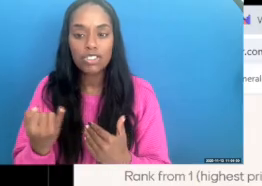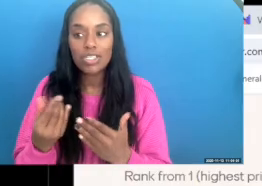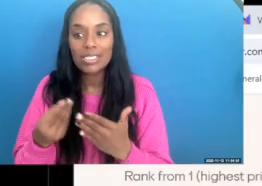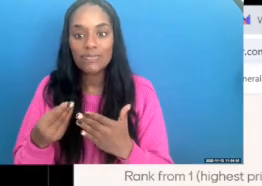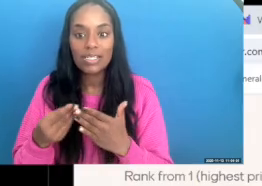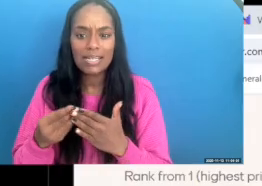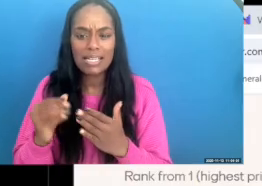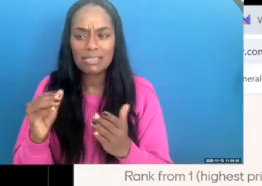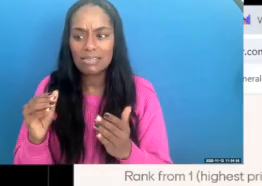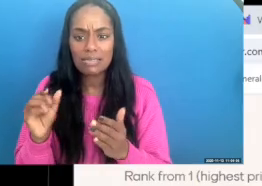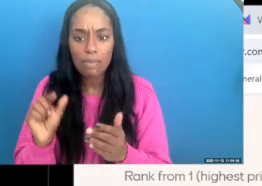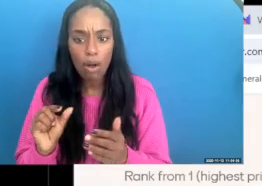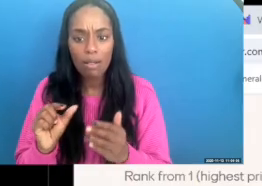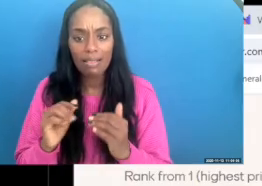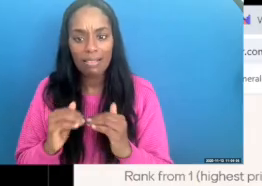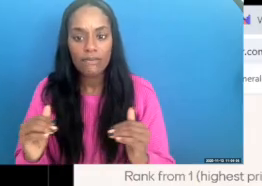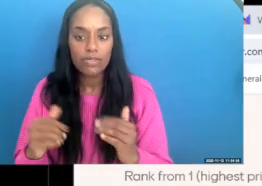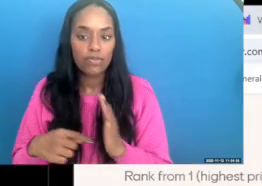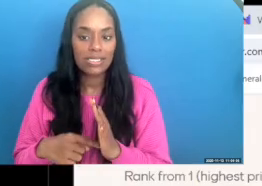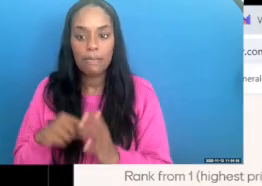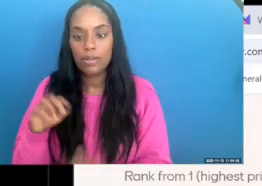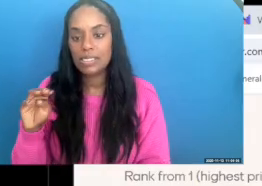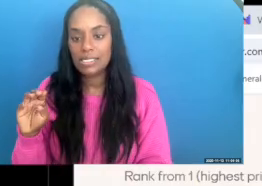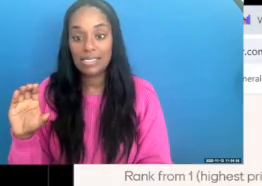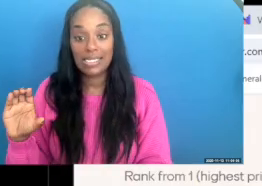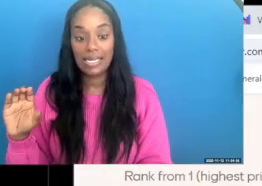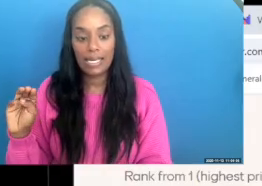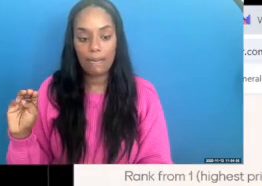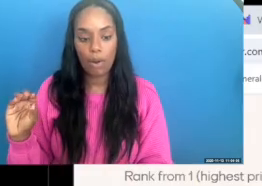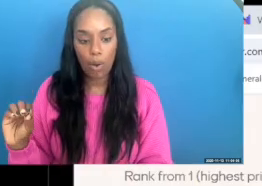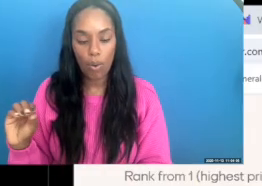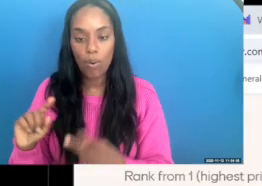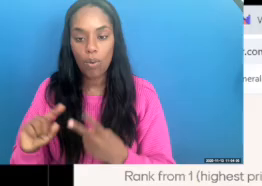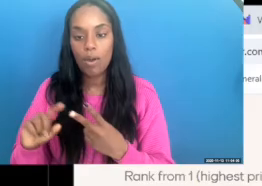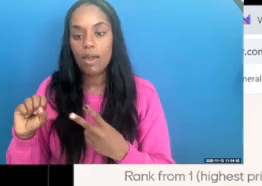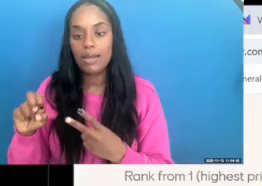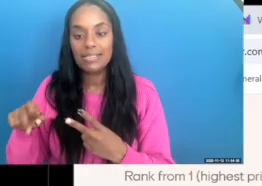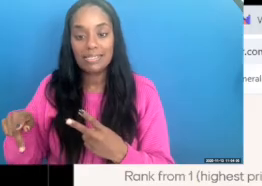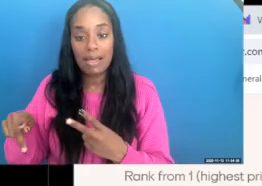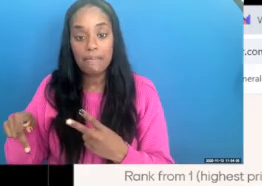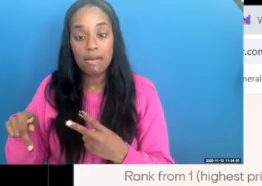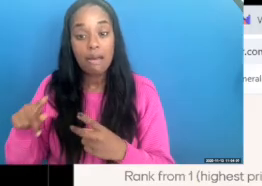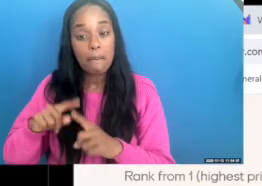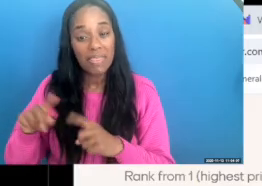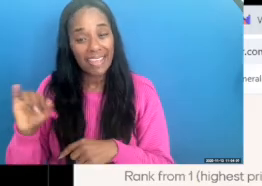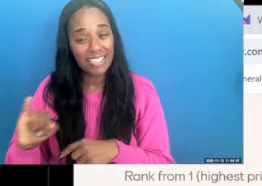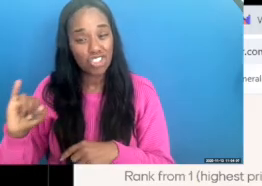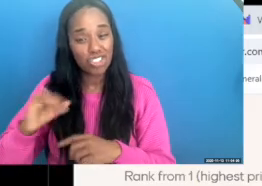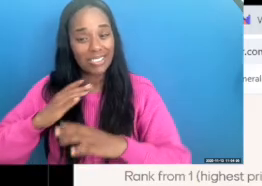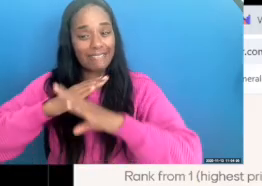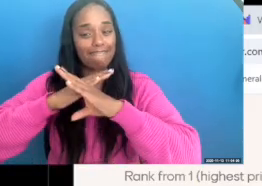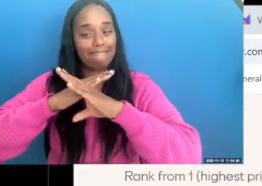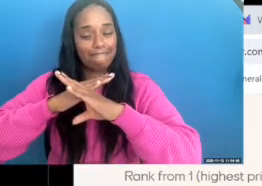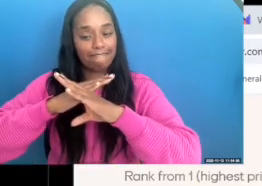especially when we're talking about projects that are funded at such small levels within like CMO and STEP and so